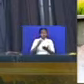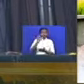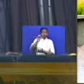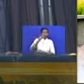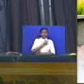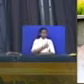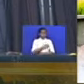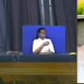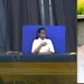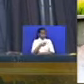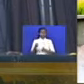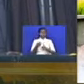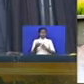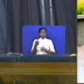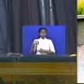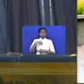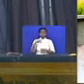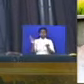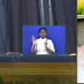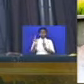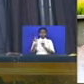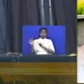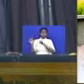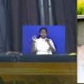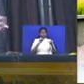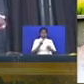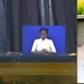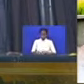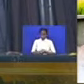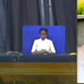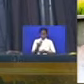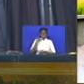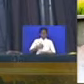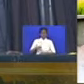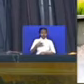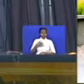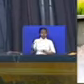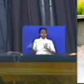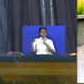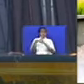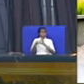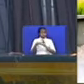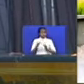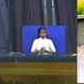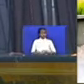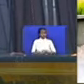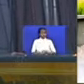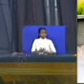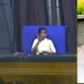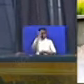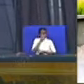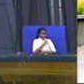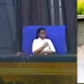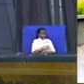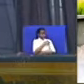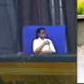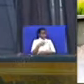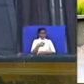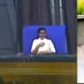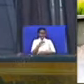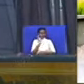sir, I don't mean to be rude, but for me it was a connection. Because Switzerland is not just any other